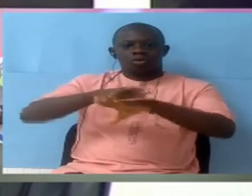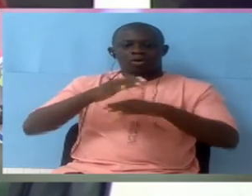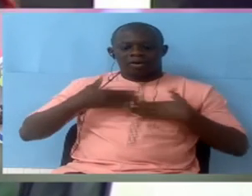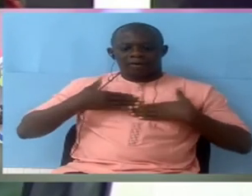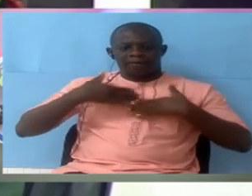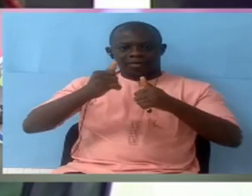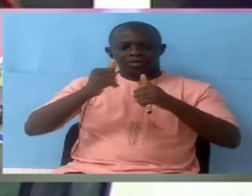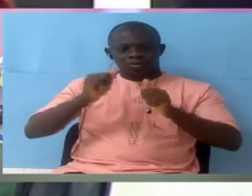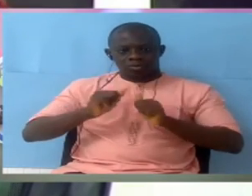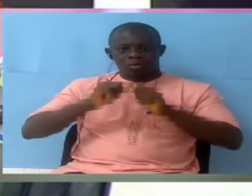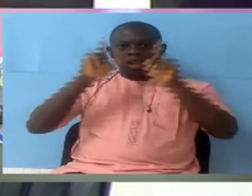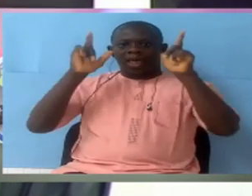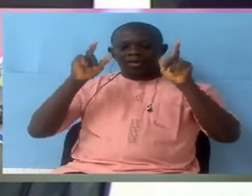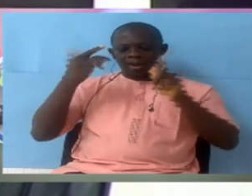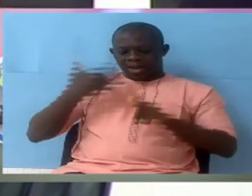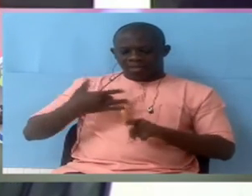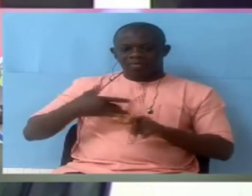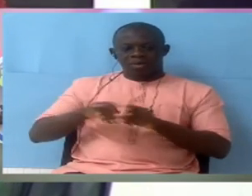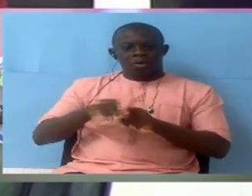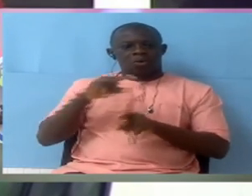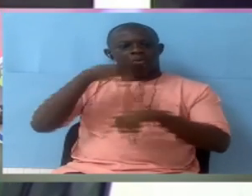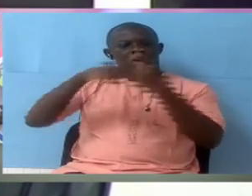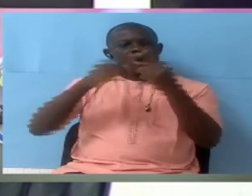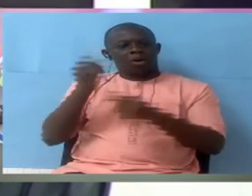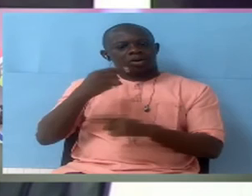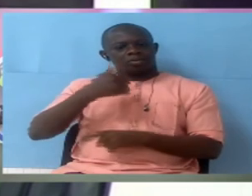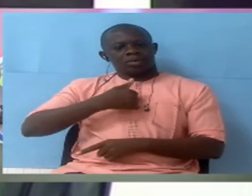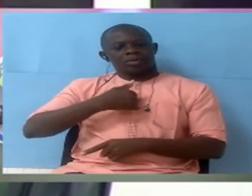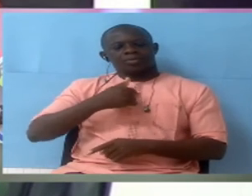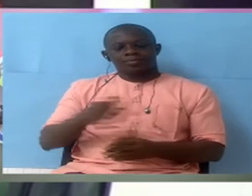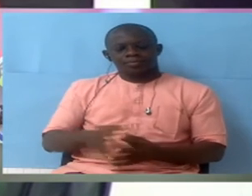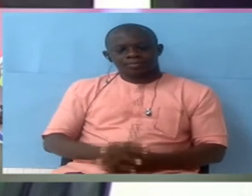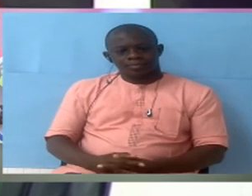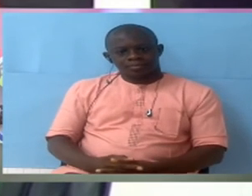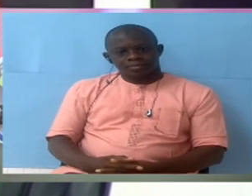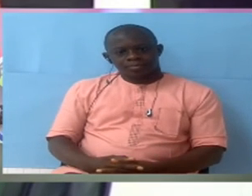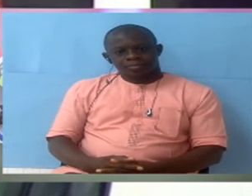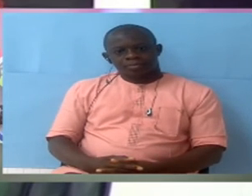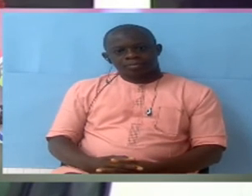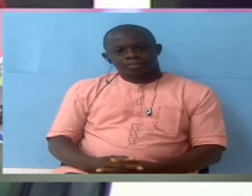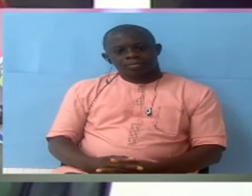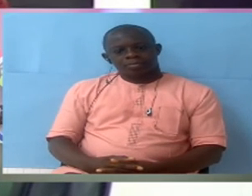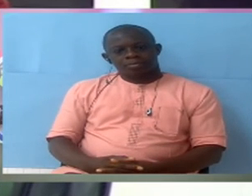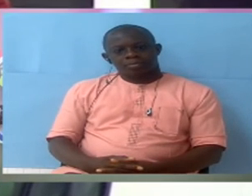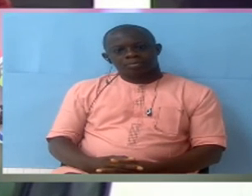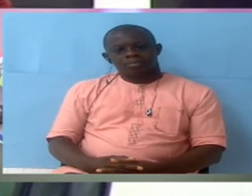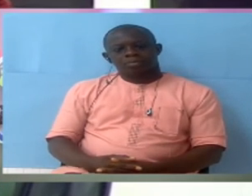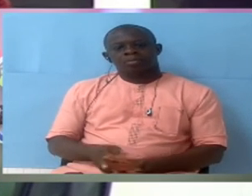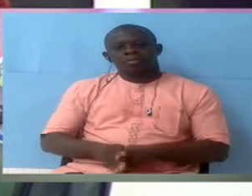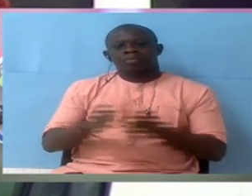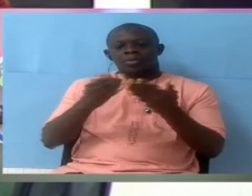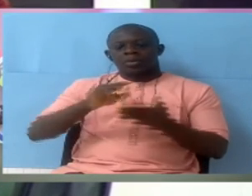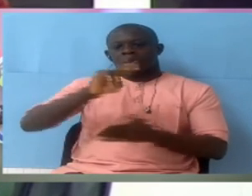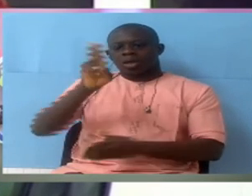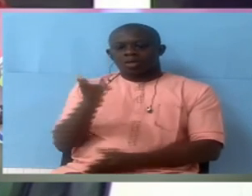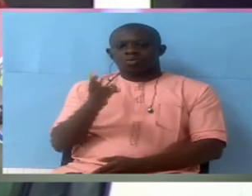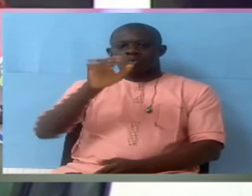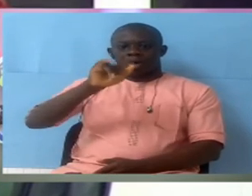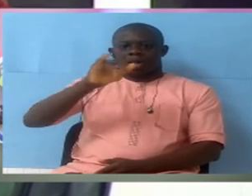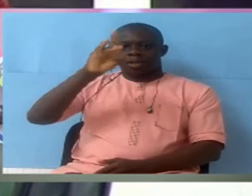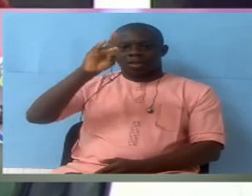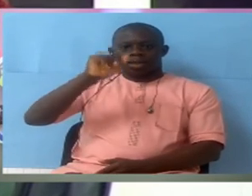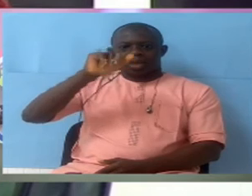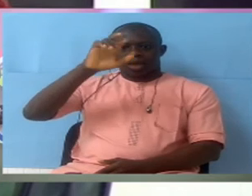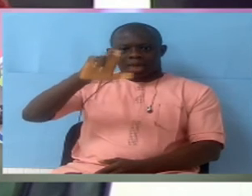me? Mone sufia kene yo iji nao ni warna yo muna dunda bon man nak. Then Haidara rushed and he